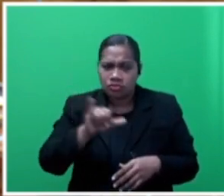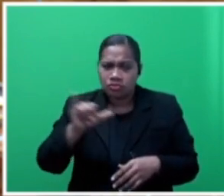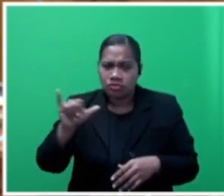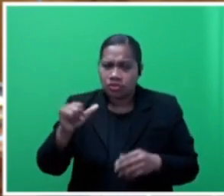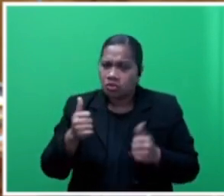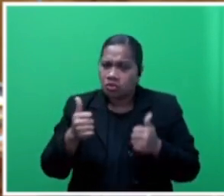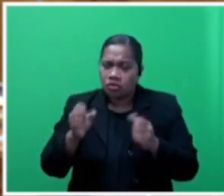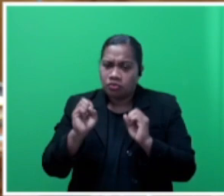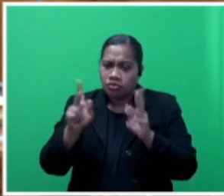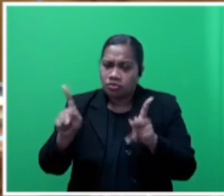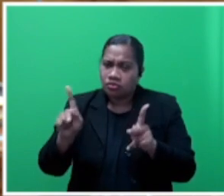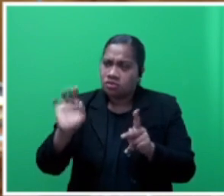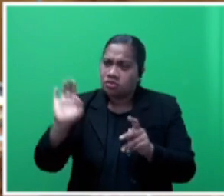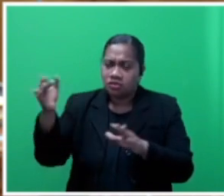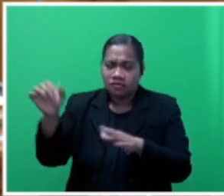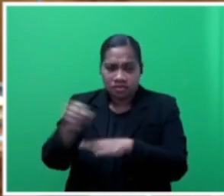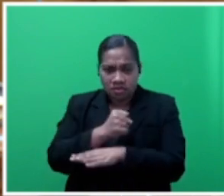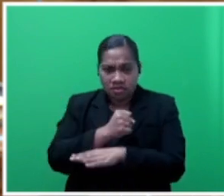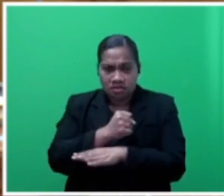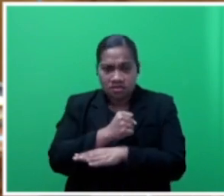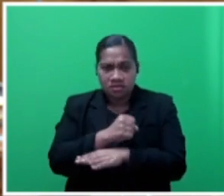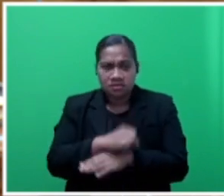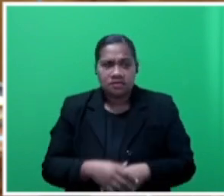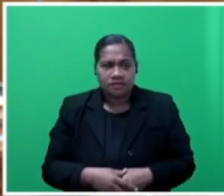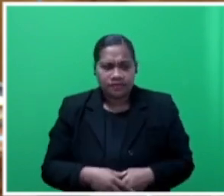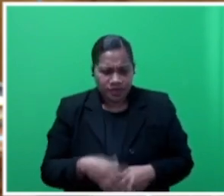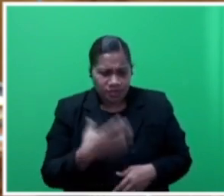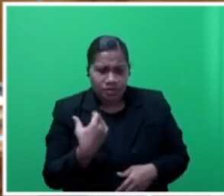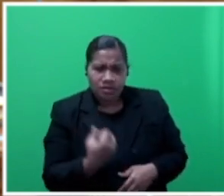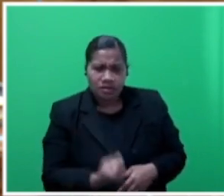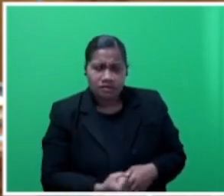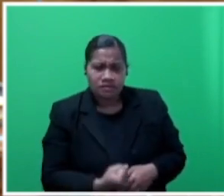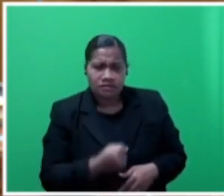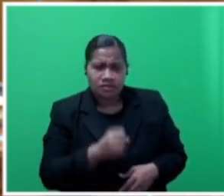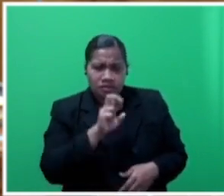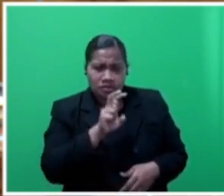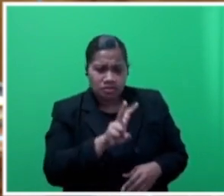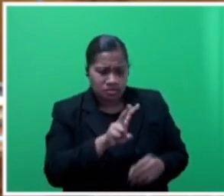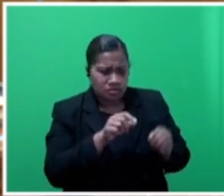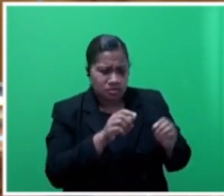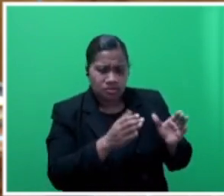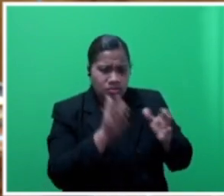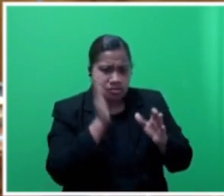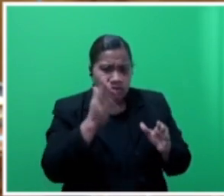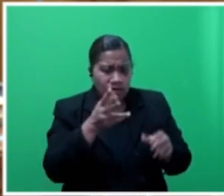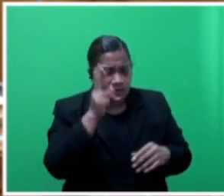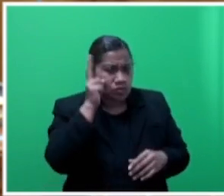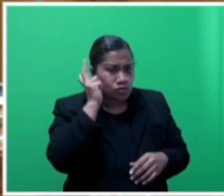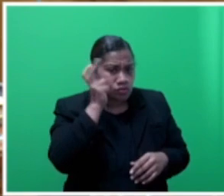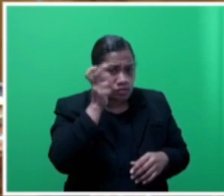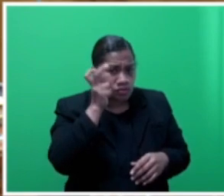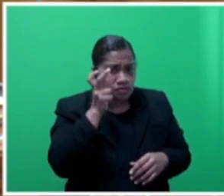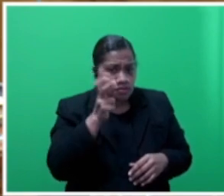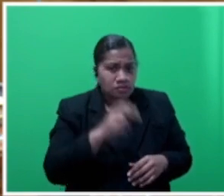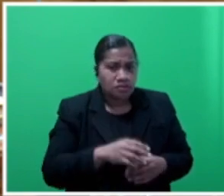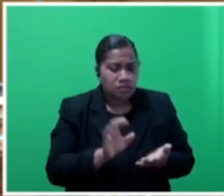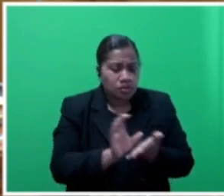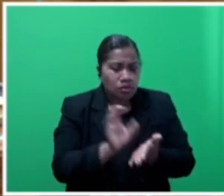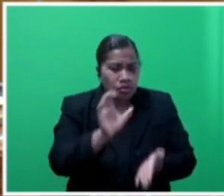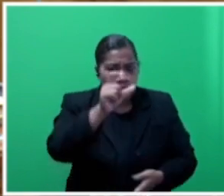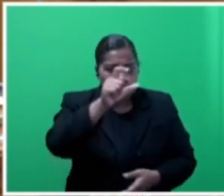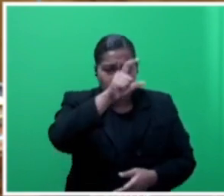have 2 outlets of training through the College of